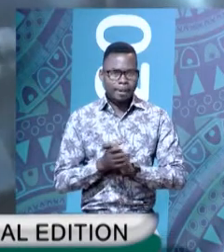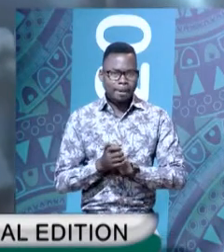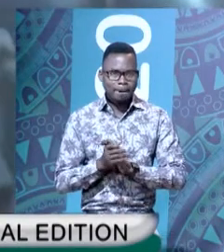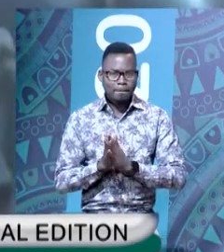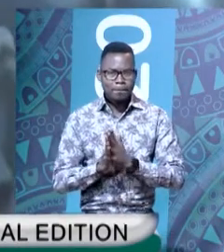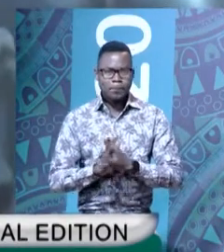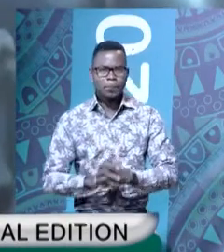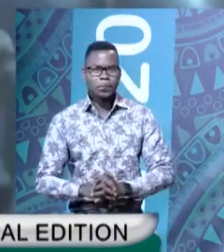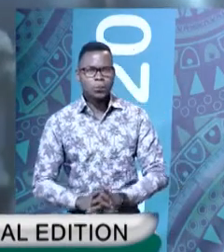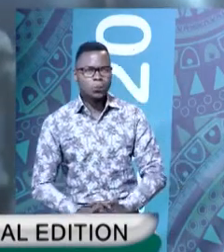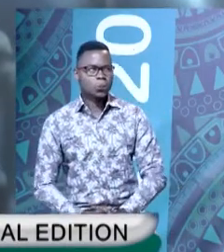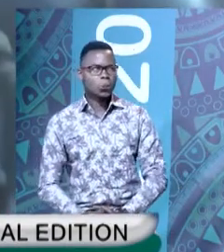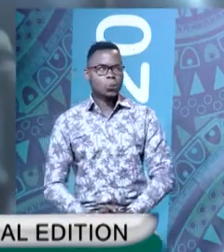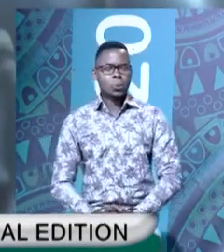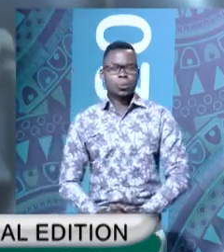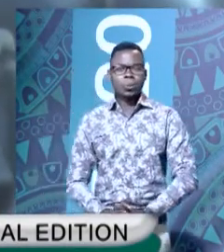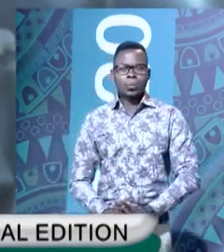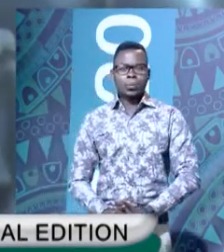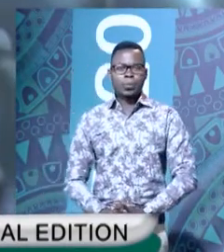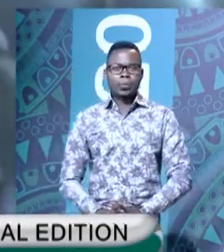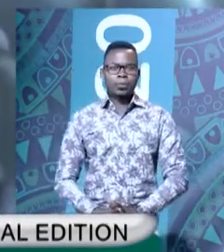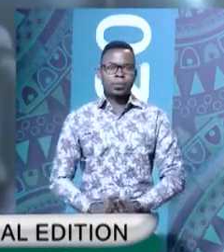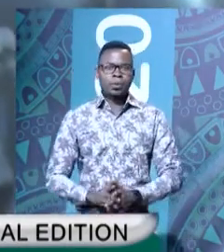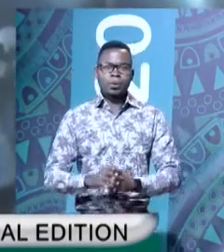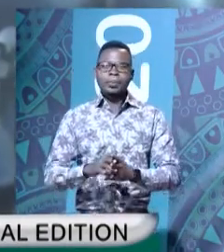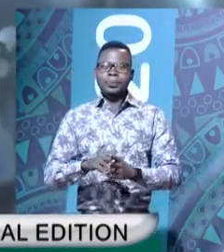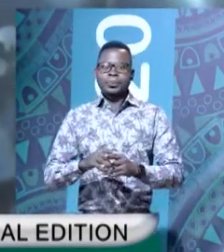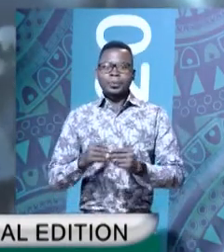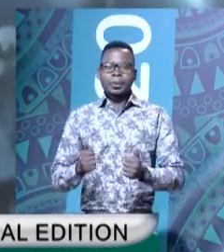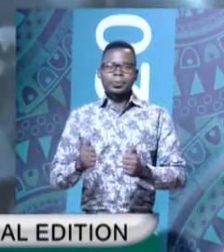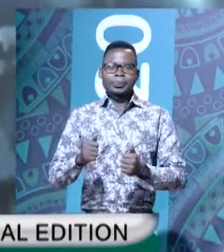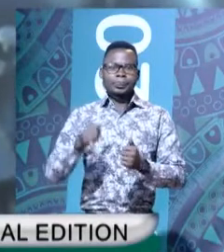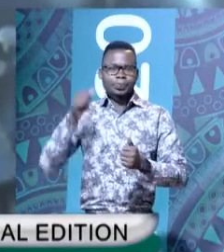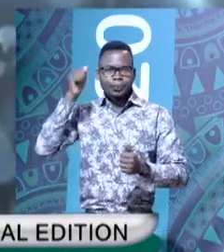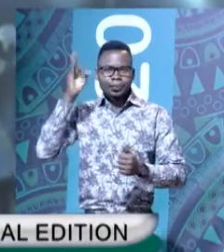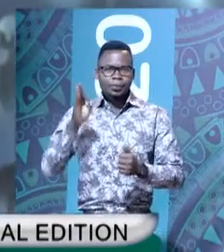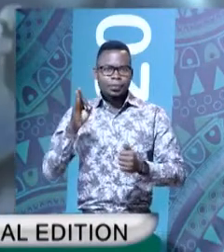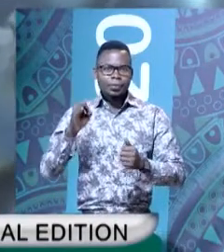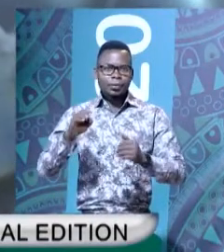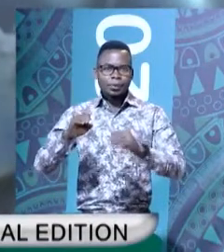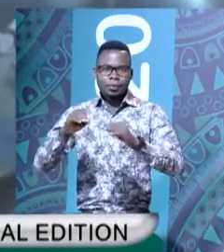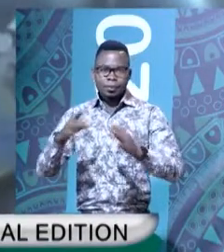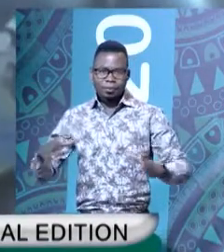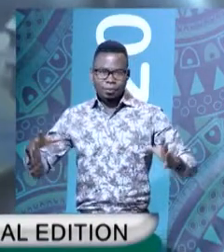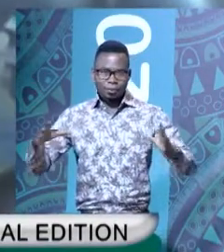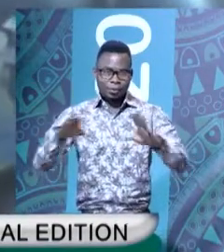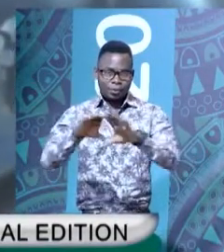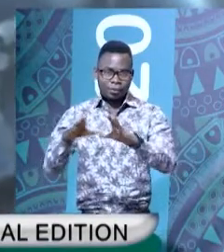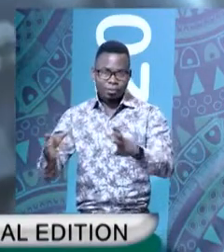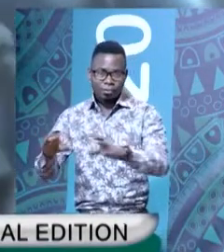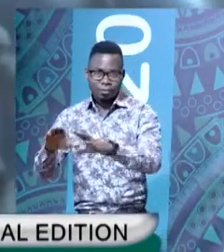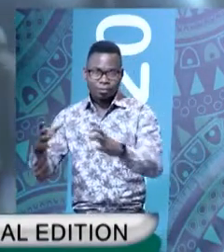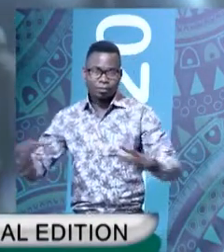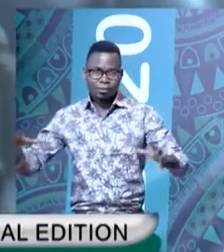because African countries will experience